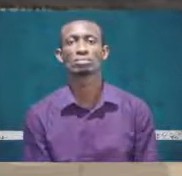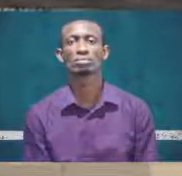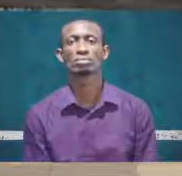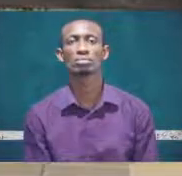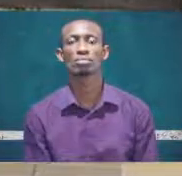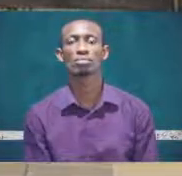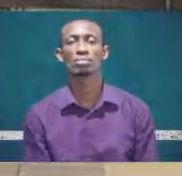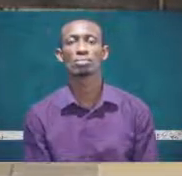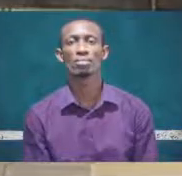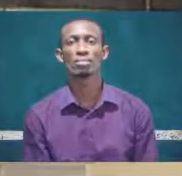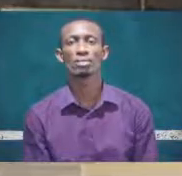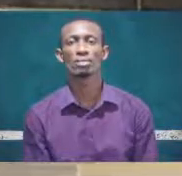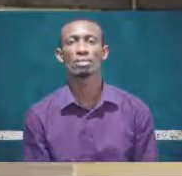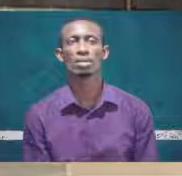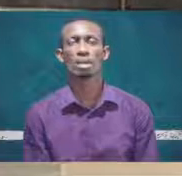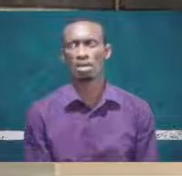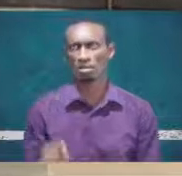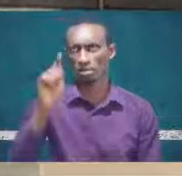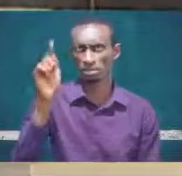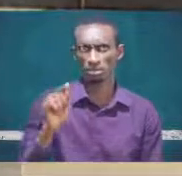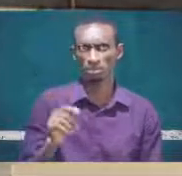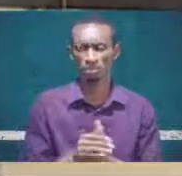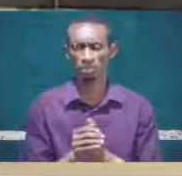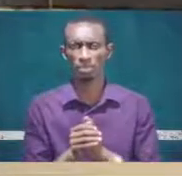I take integral of